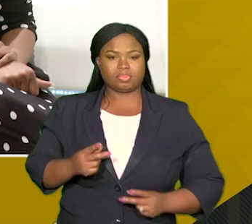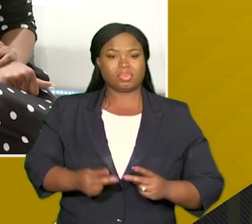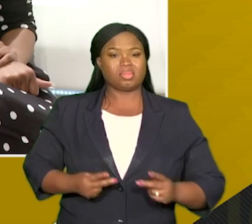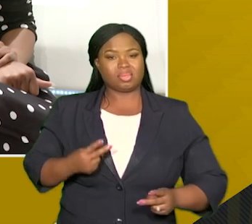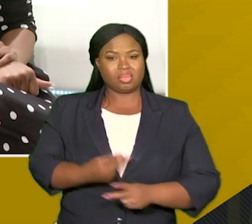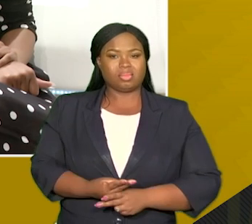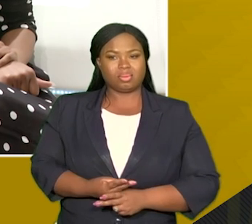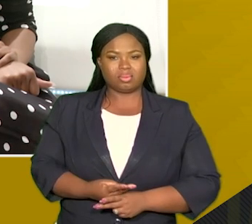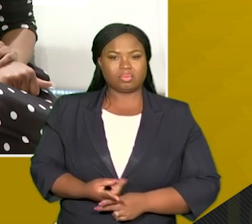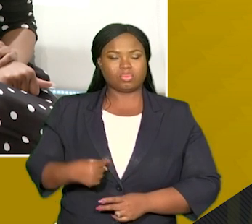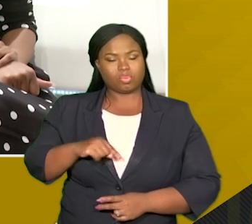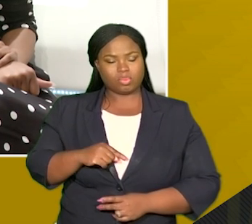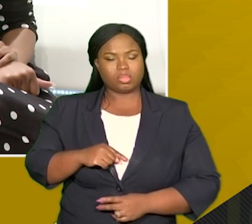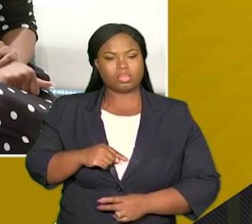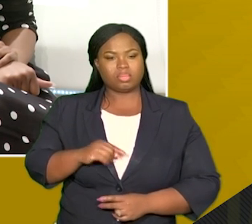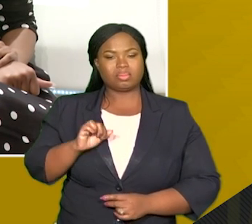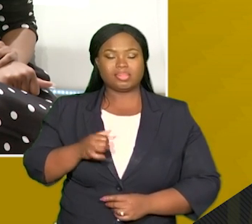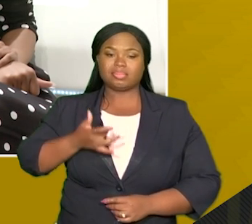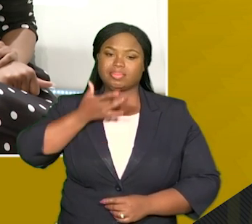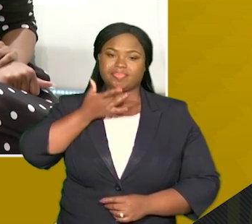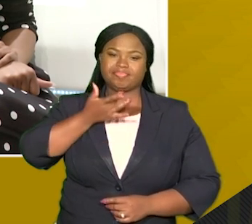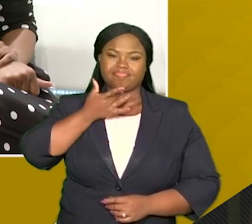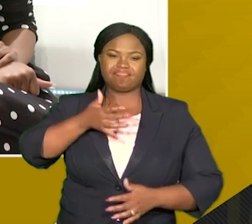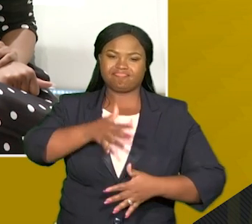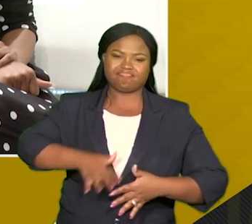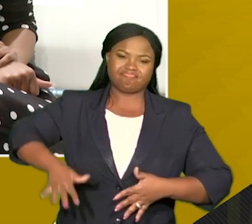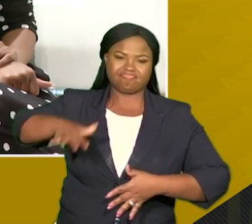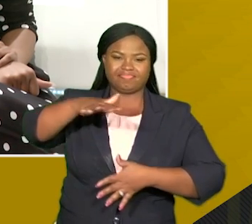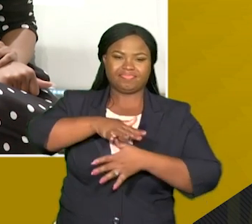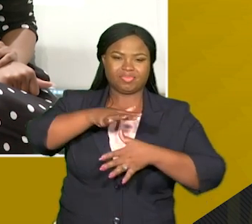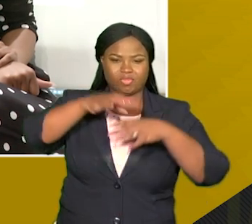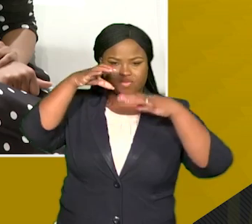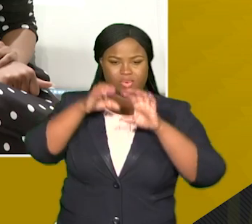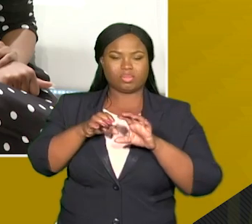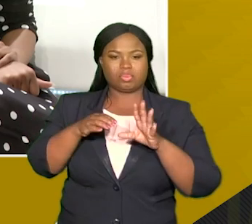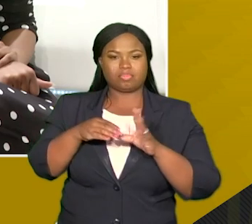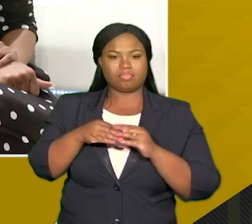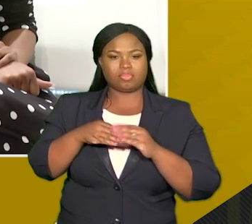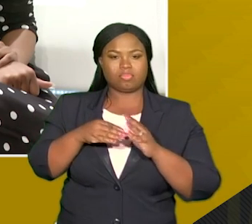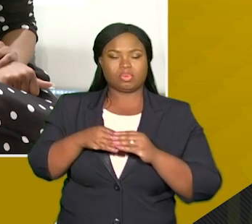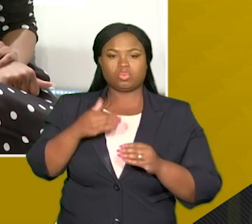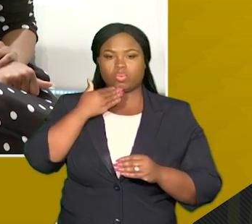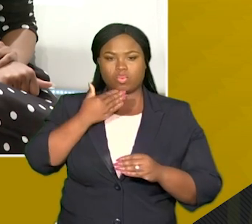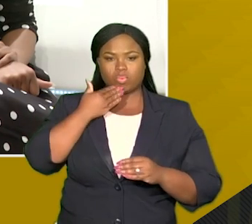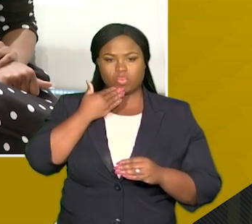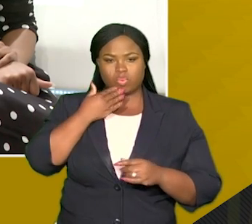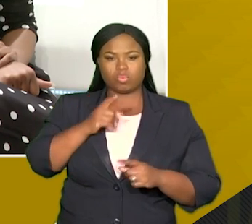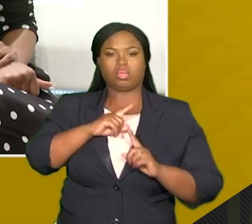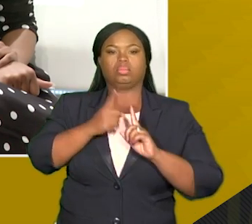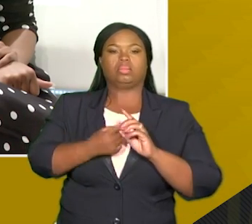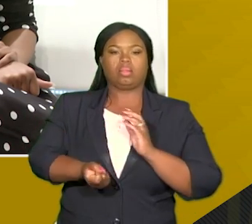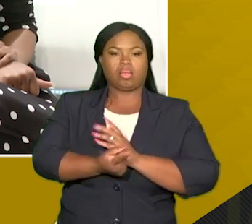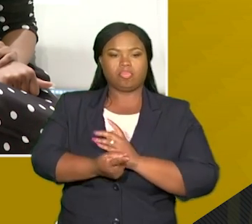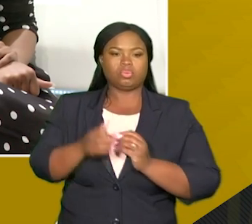serious preferential treatment on members who sustain injuries while they are on the line of